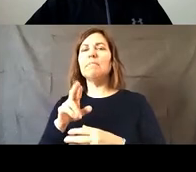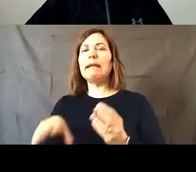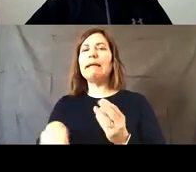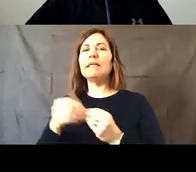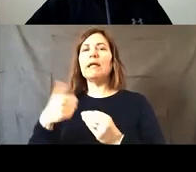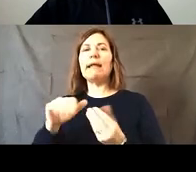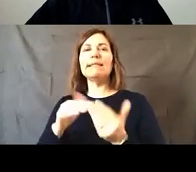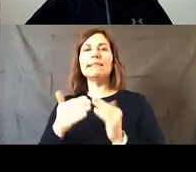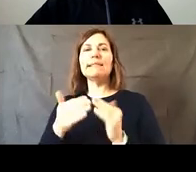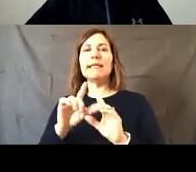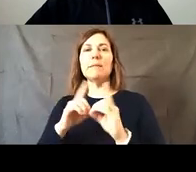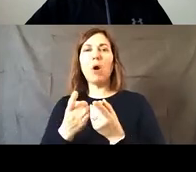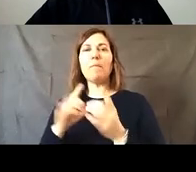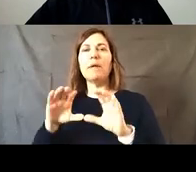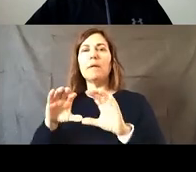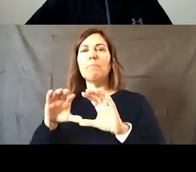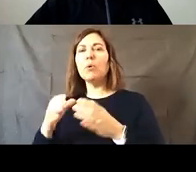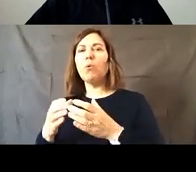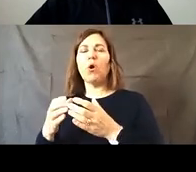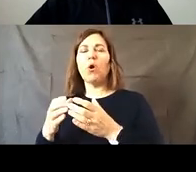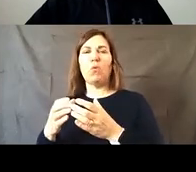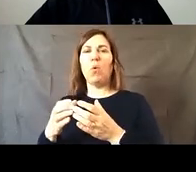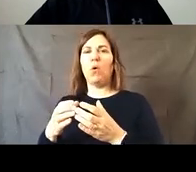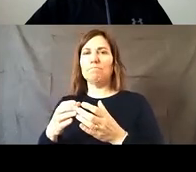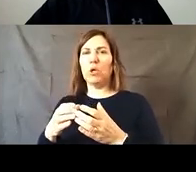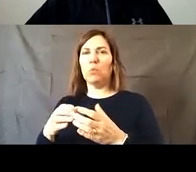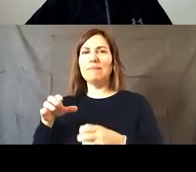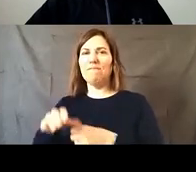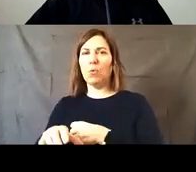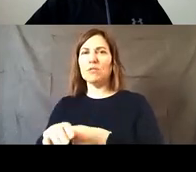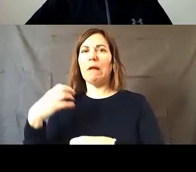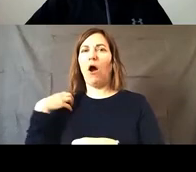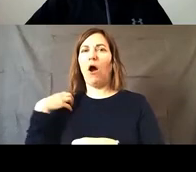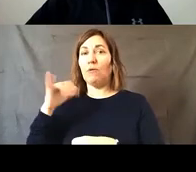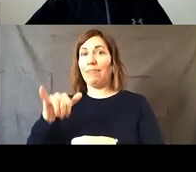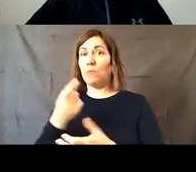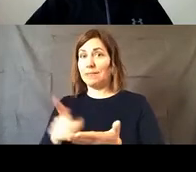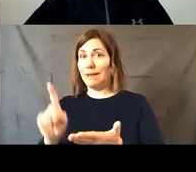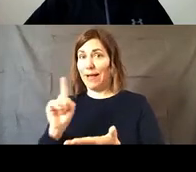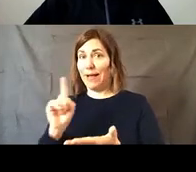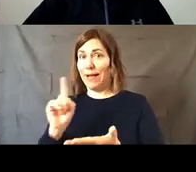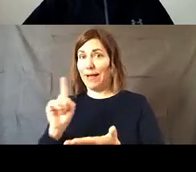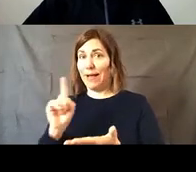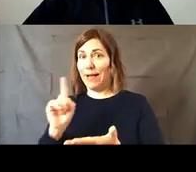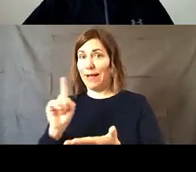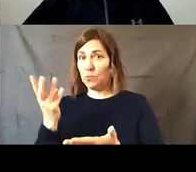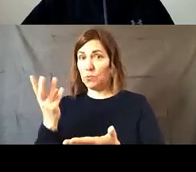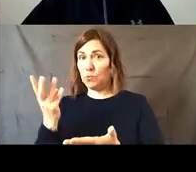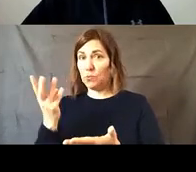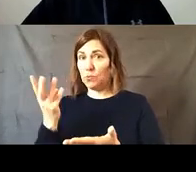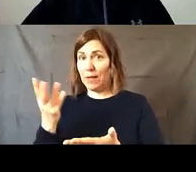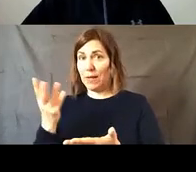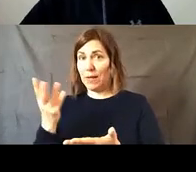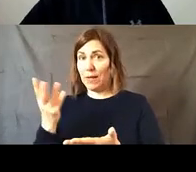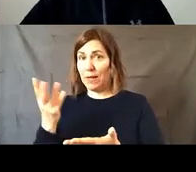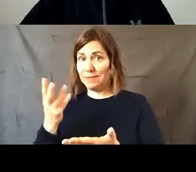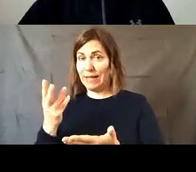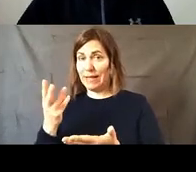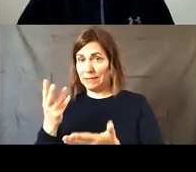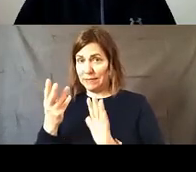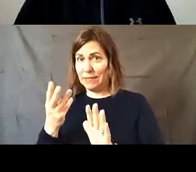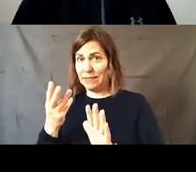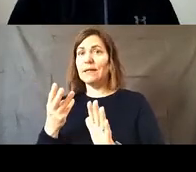or enforcement officer, which was in last Wednesday's version, the law department has suggested